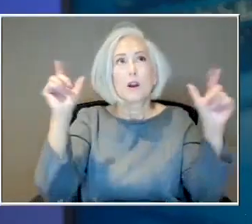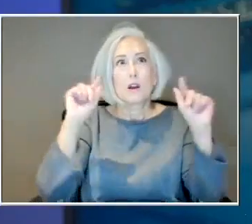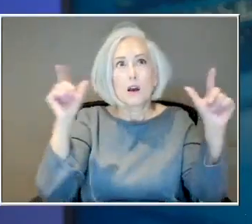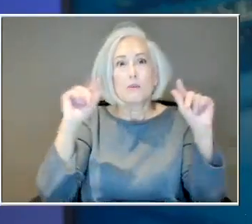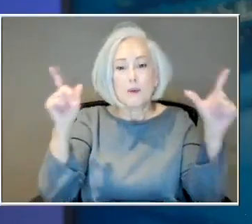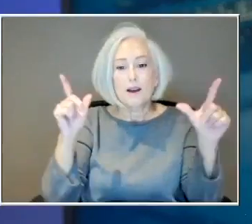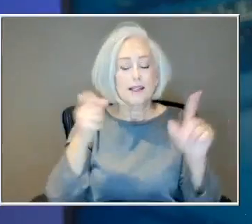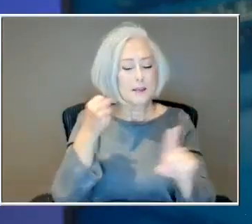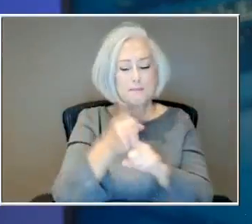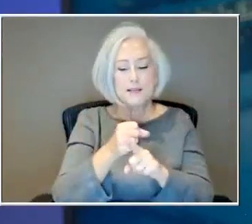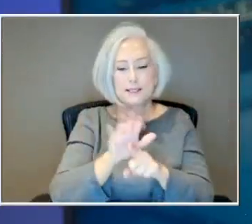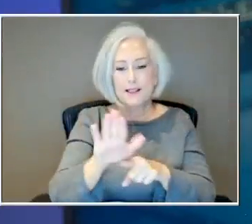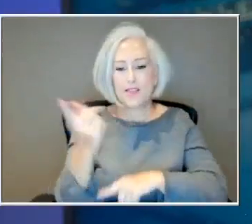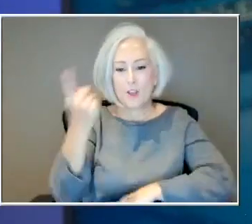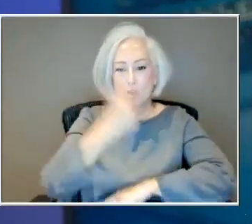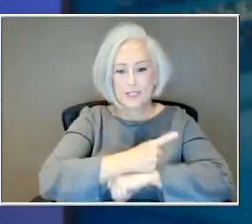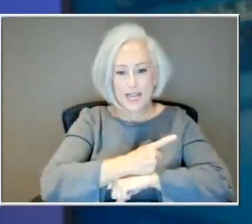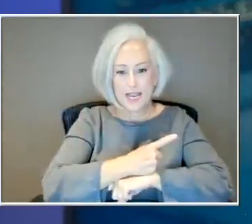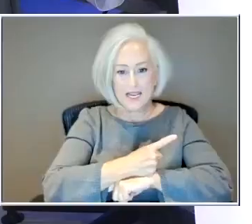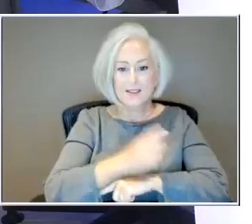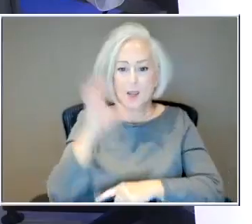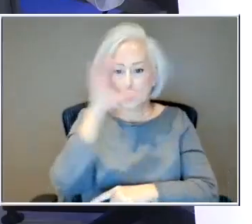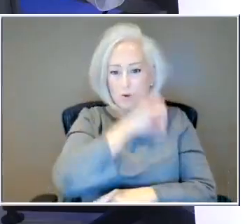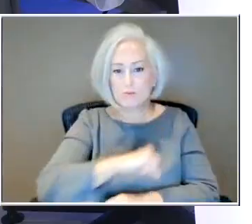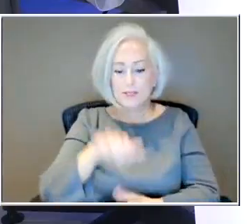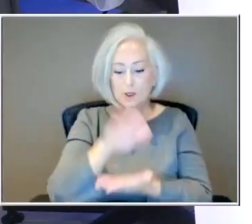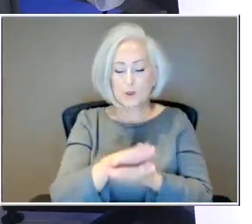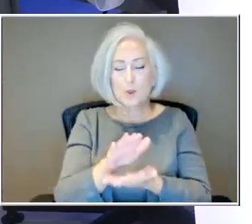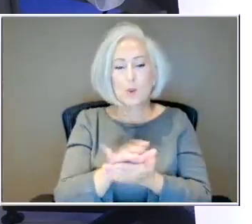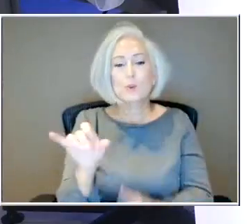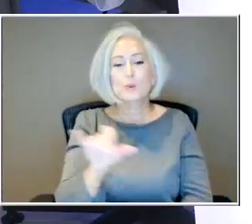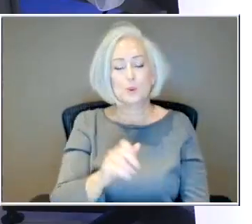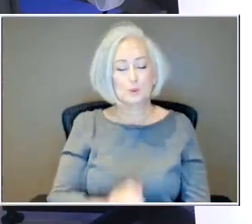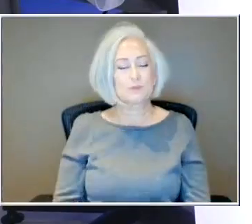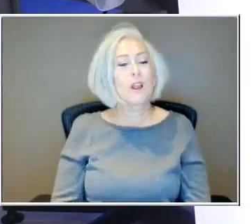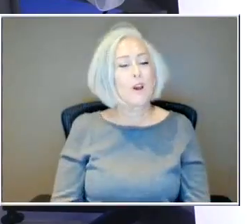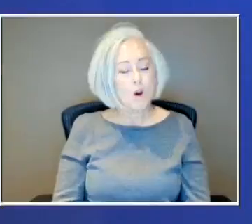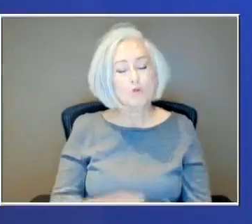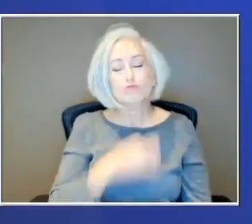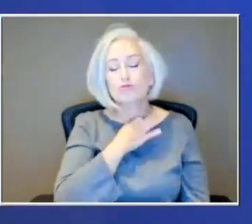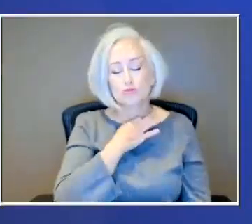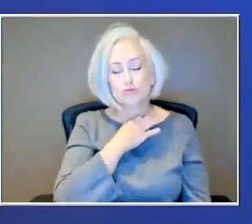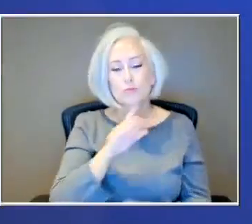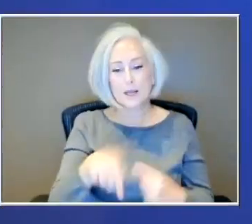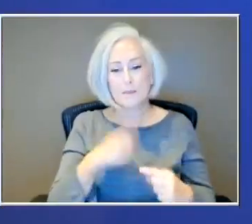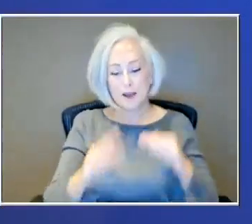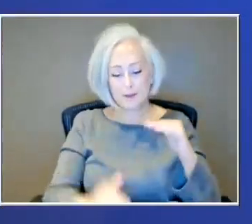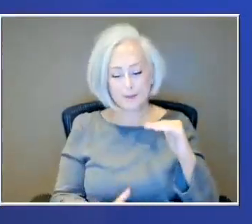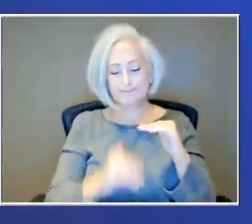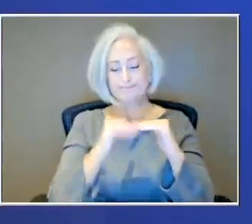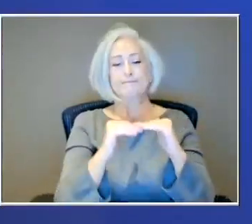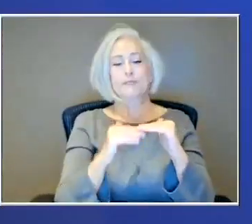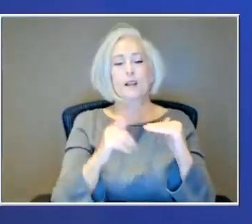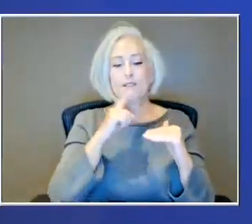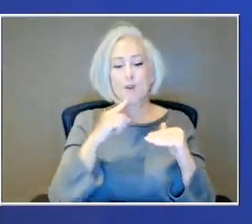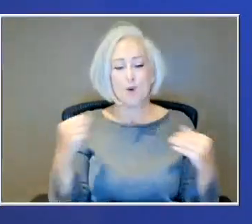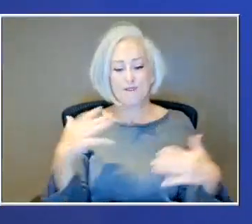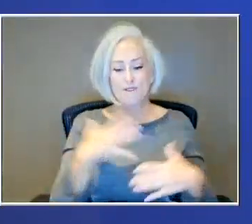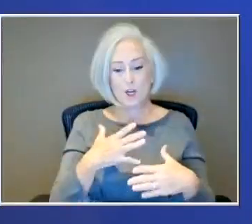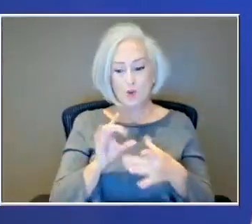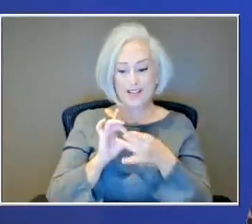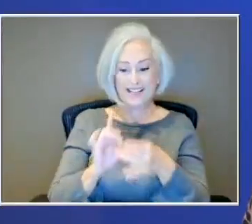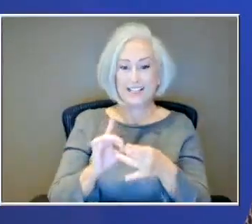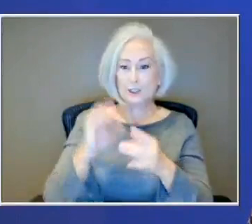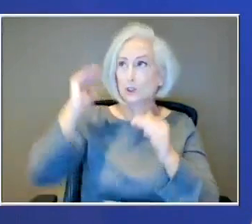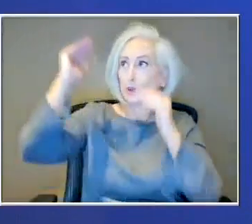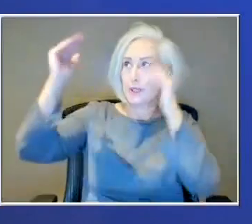And then so if they Yeah. go to school and stuff too. Makes sense. Well, we wondered what the safety threshold for fear is for adults. We all have friends and family who